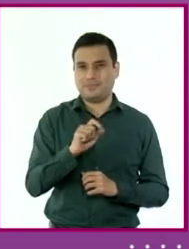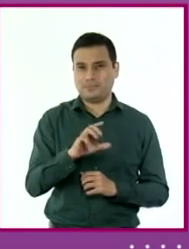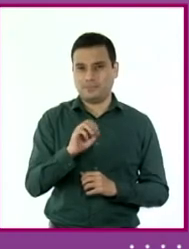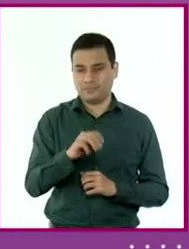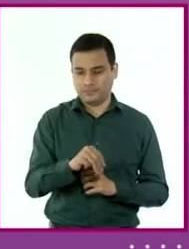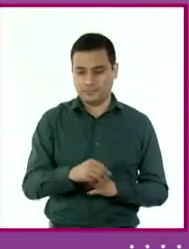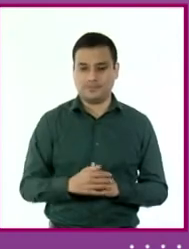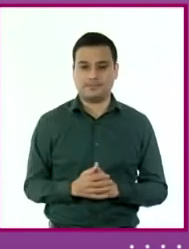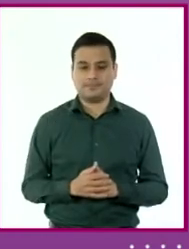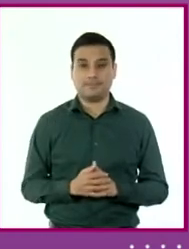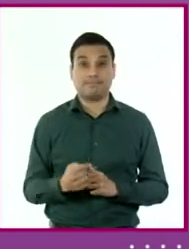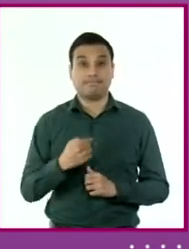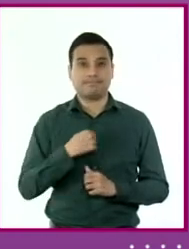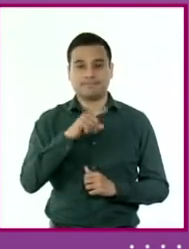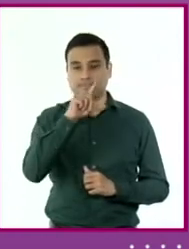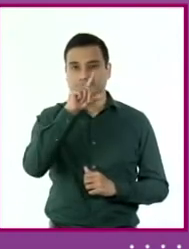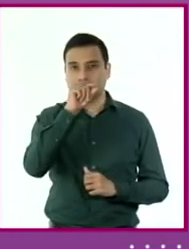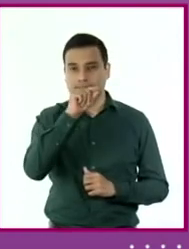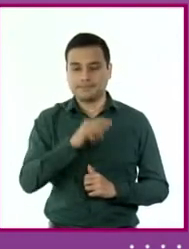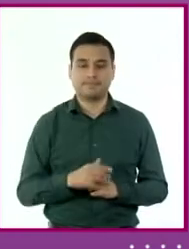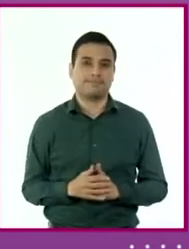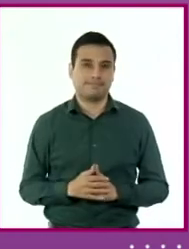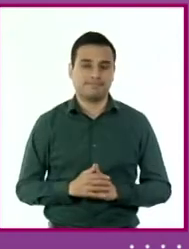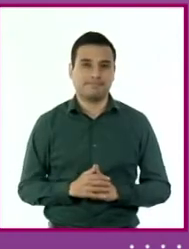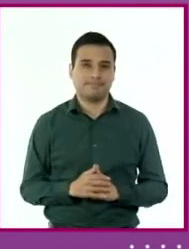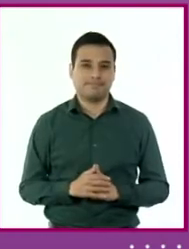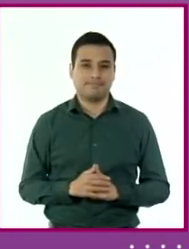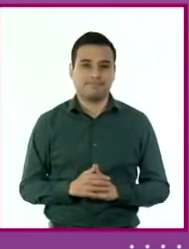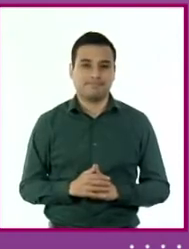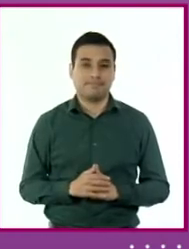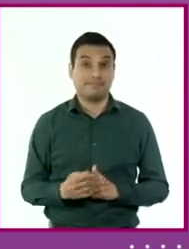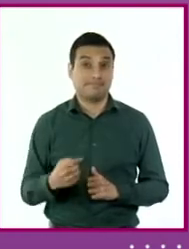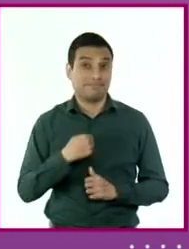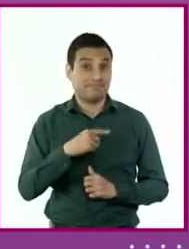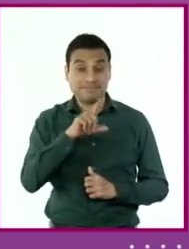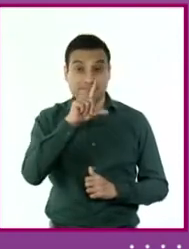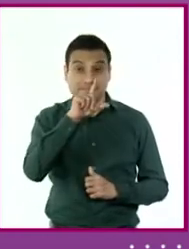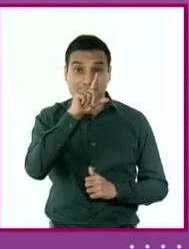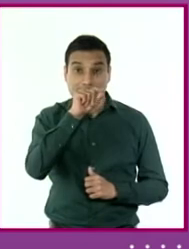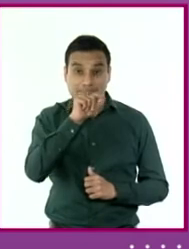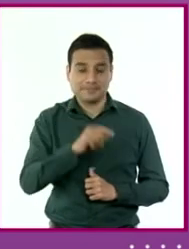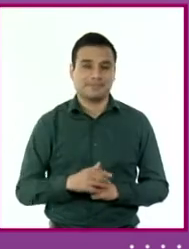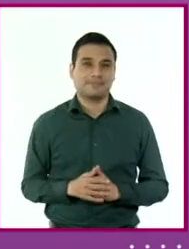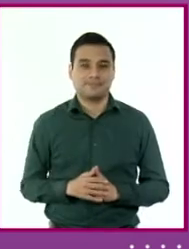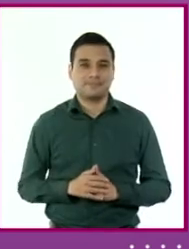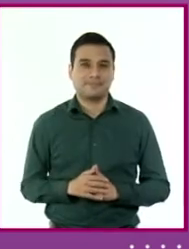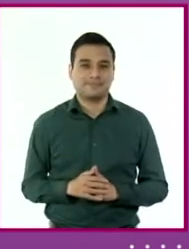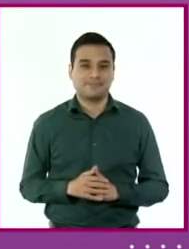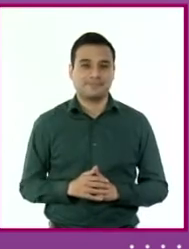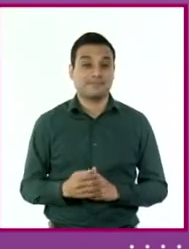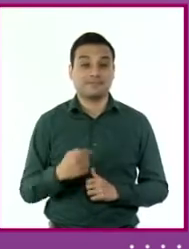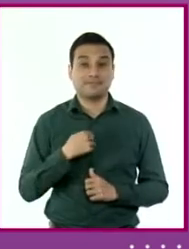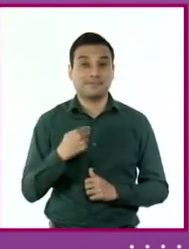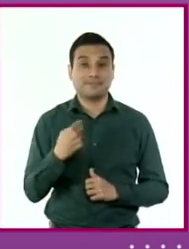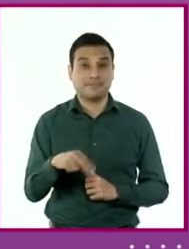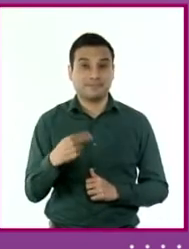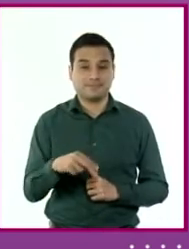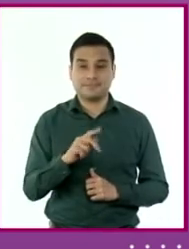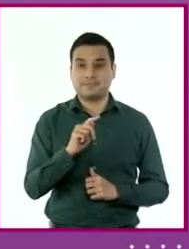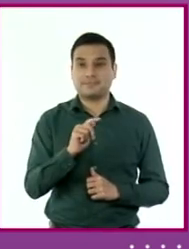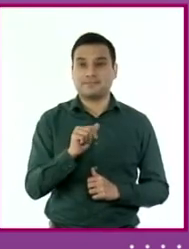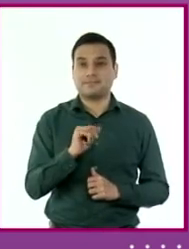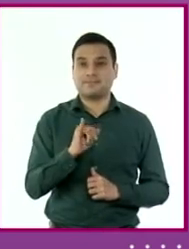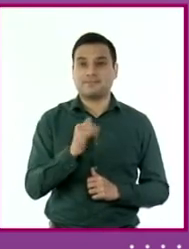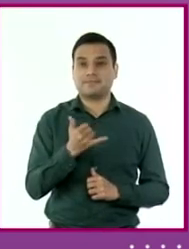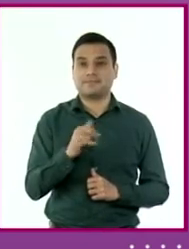gabrielita@hotmail.com. I am a bird! I'm a bird! My name is